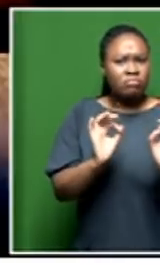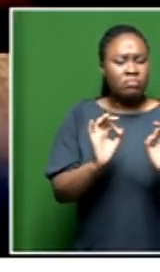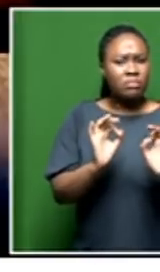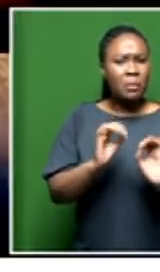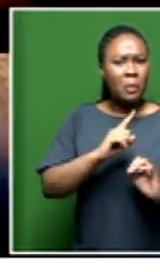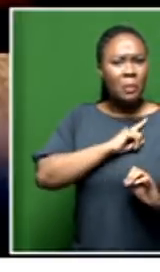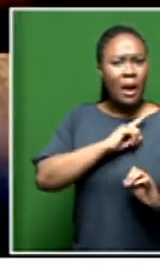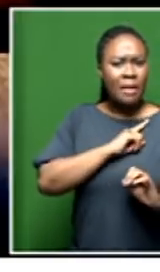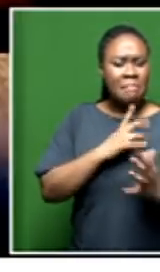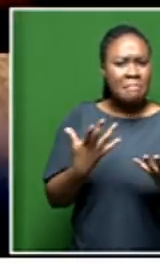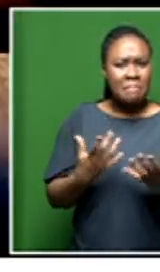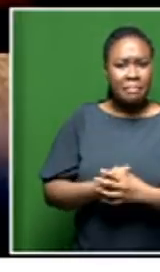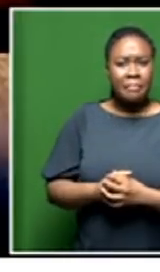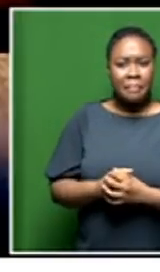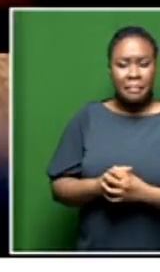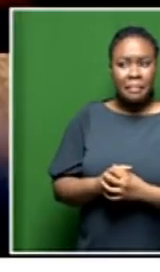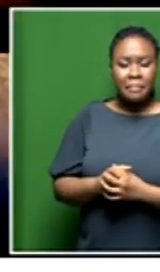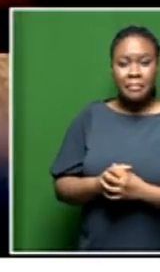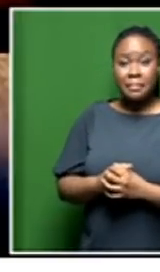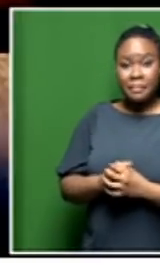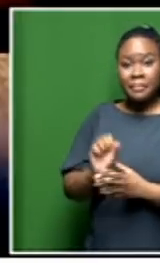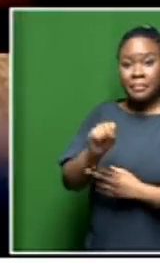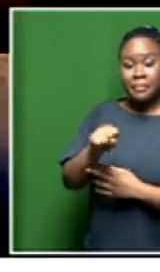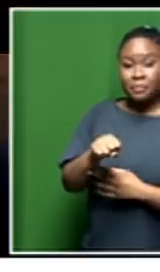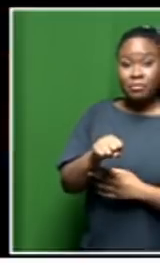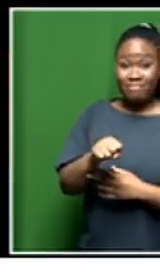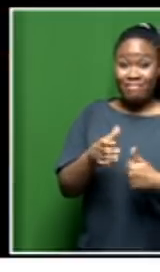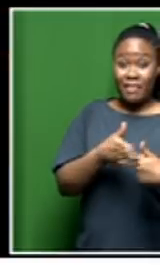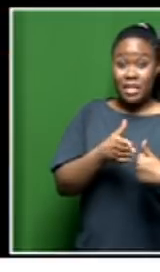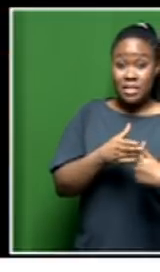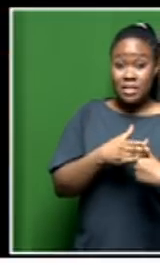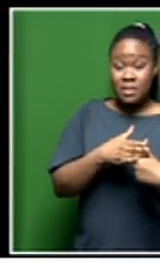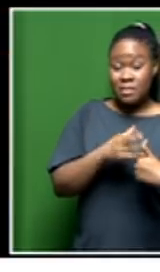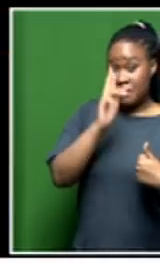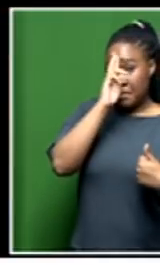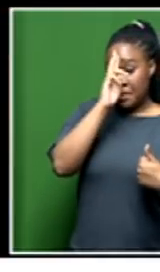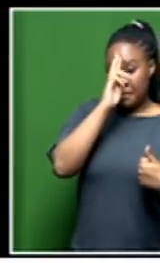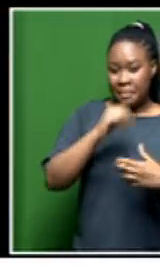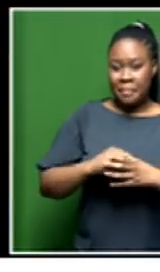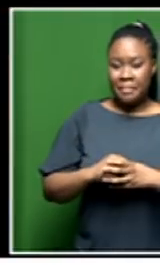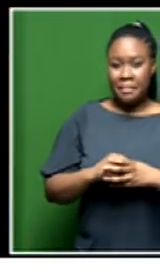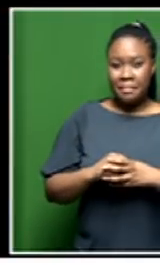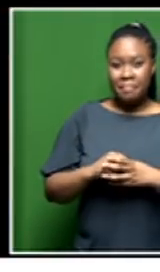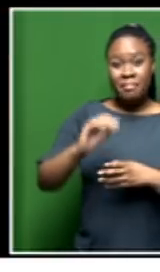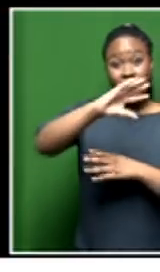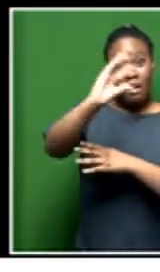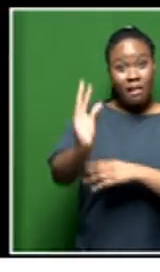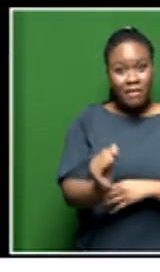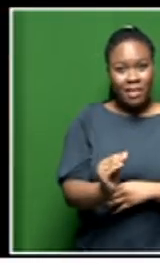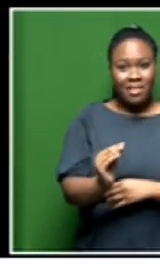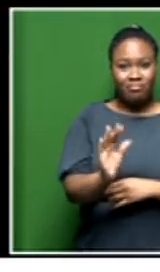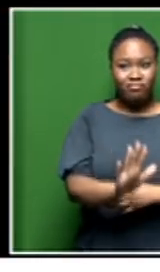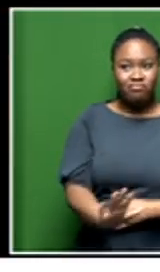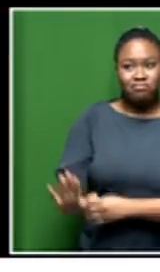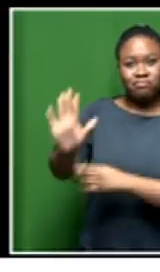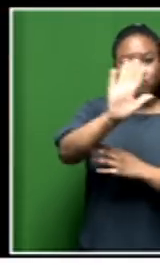stake? Yes, firstly, we must understand that yesterday Africa is home